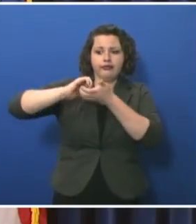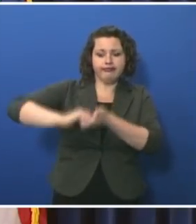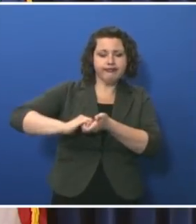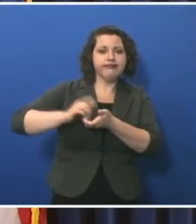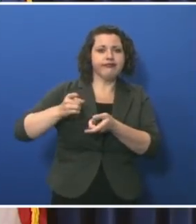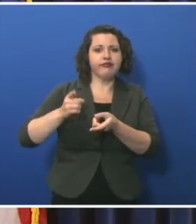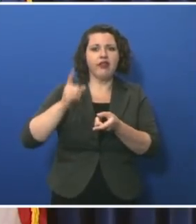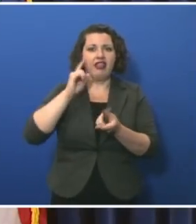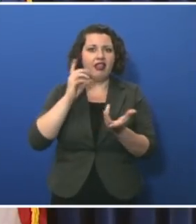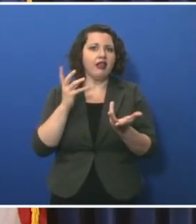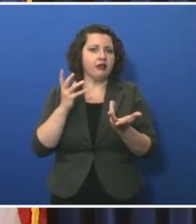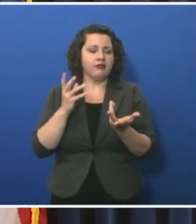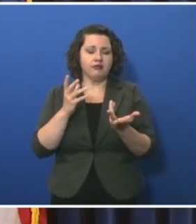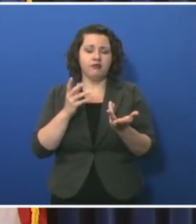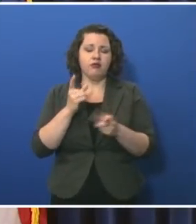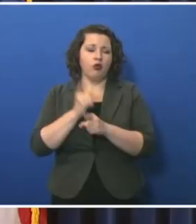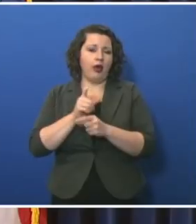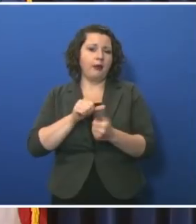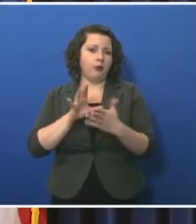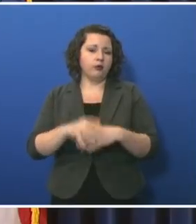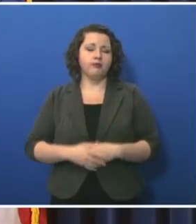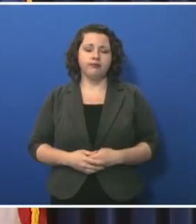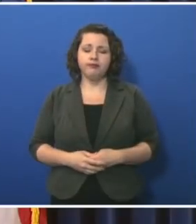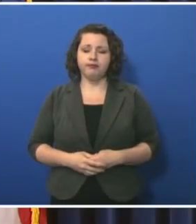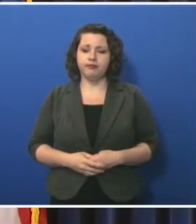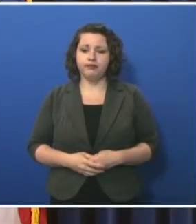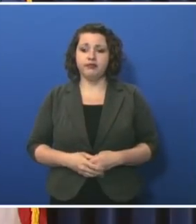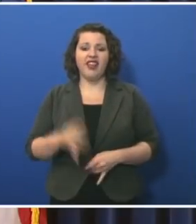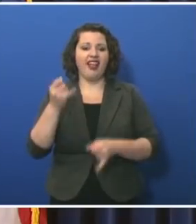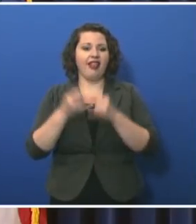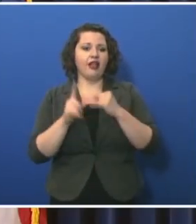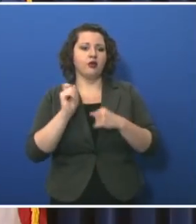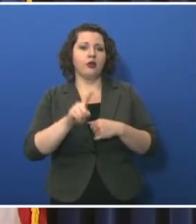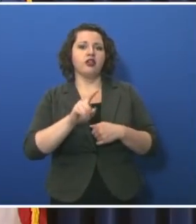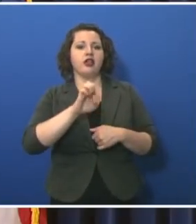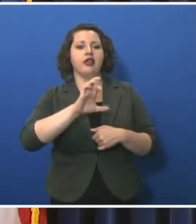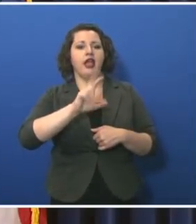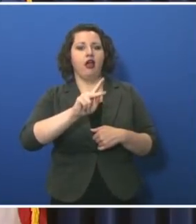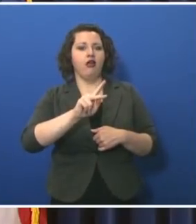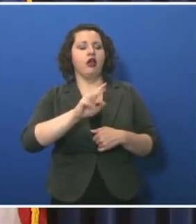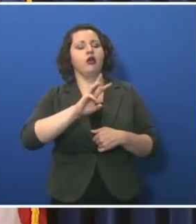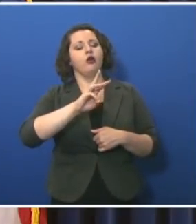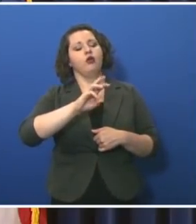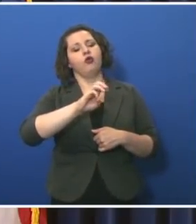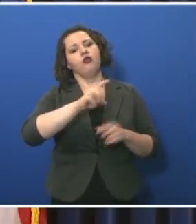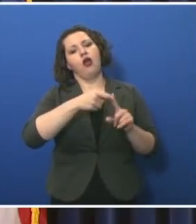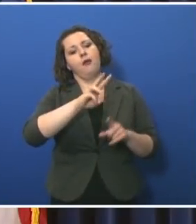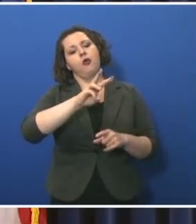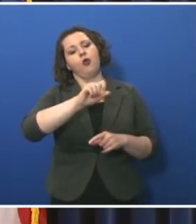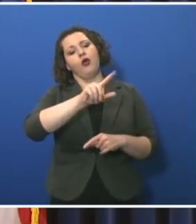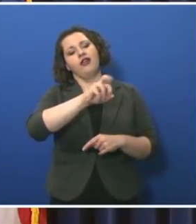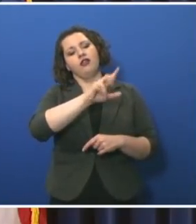think that was the right approach moving forward. Last question, Eric Waverly, News, go ahead.